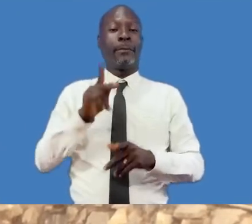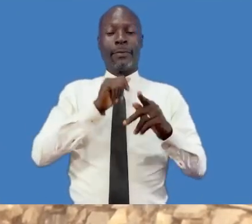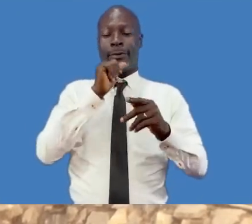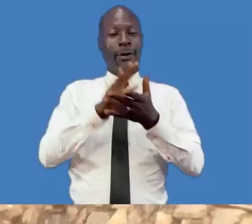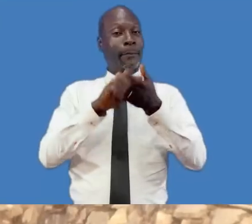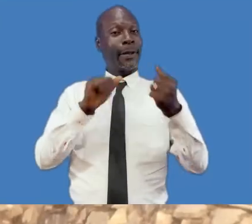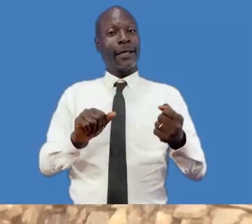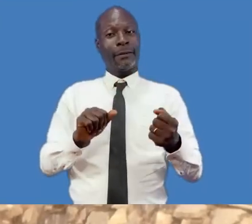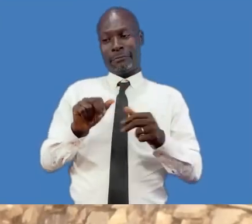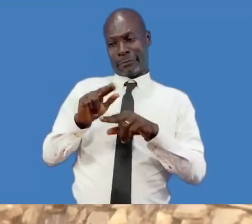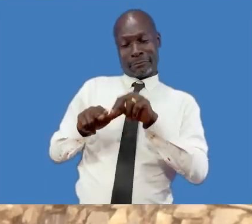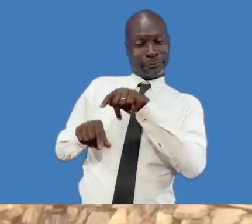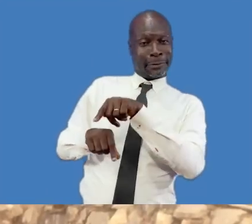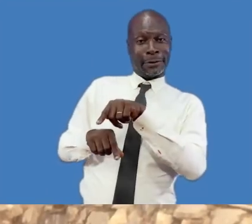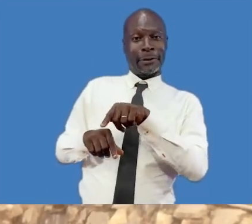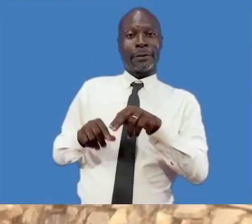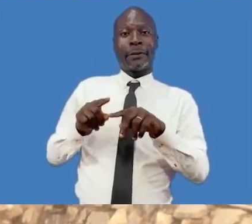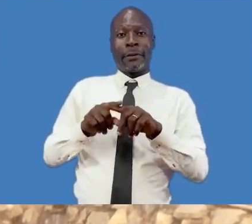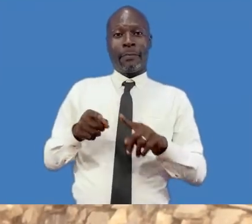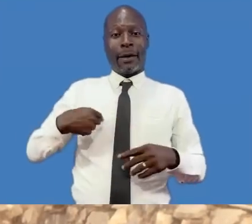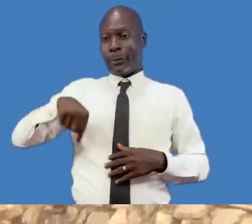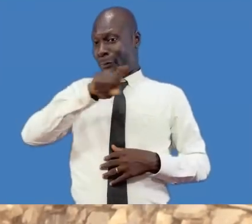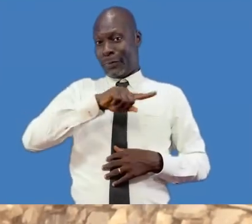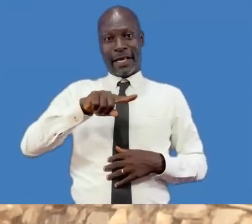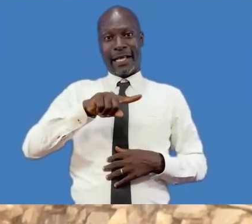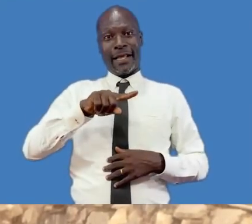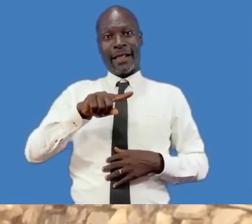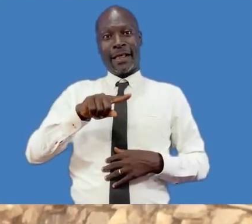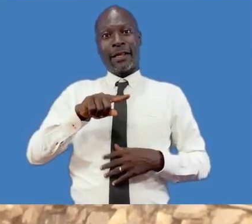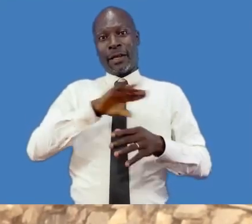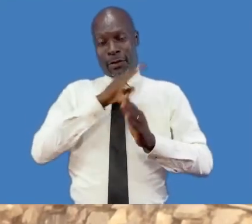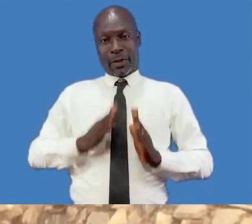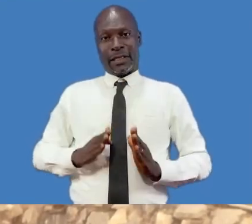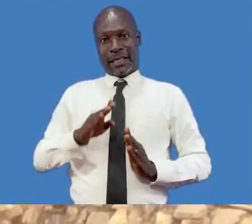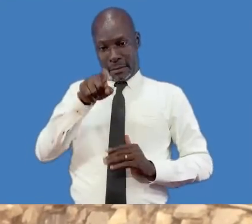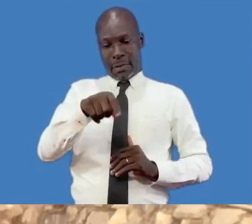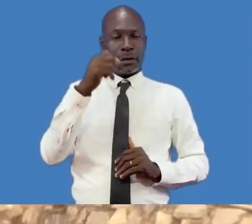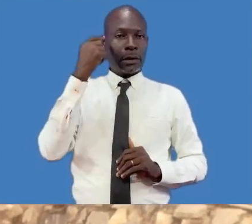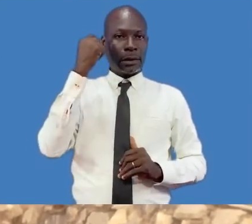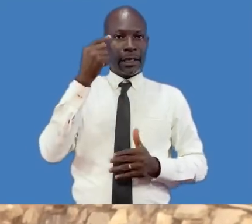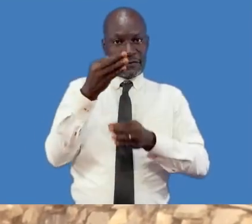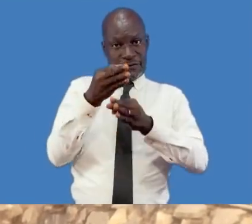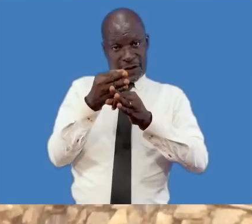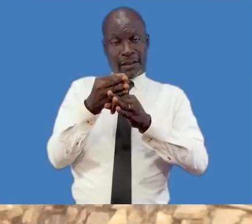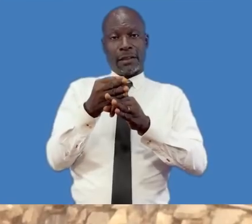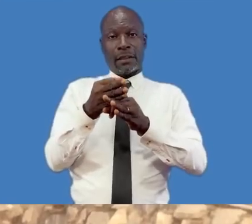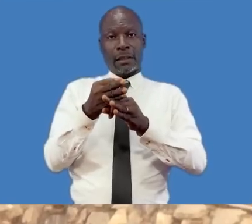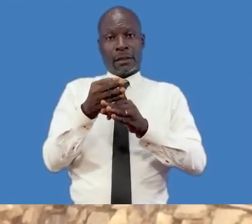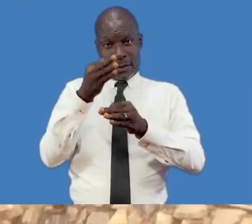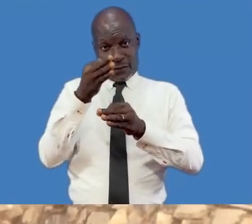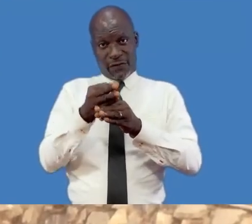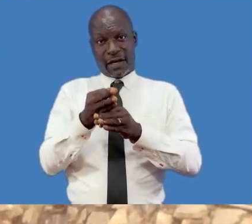no ompom ba bintena na ye ne ayabe ye gidi fo no de ye ntia se sek ye ka faith a